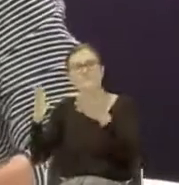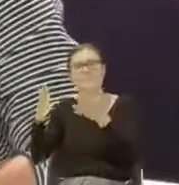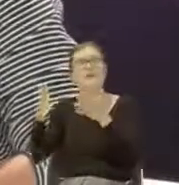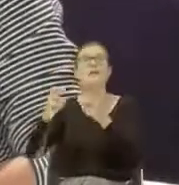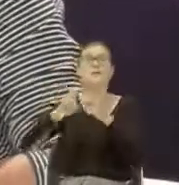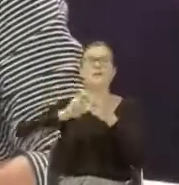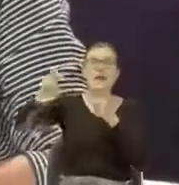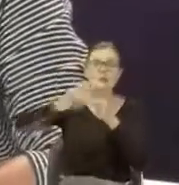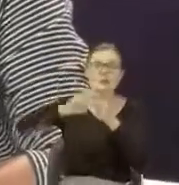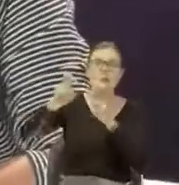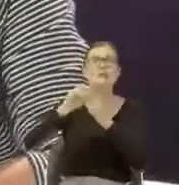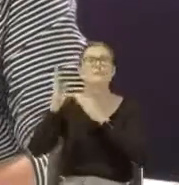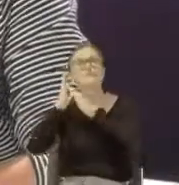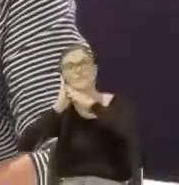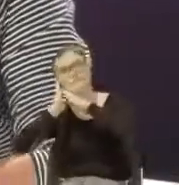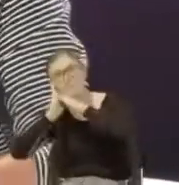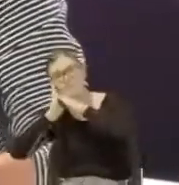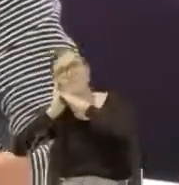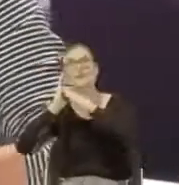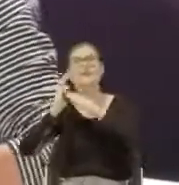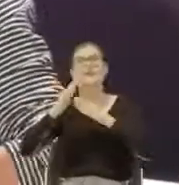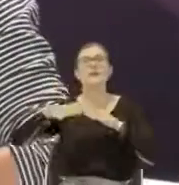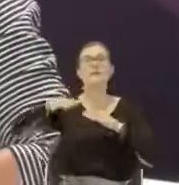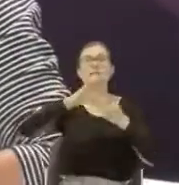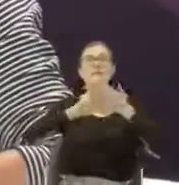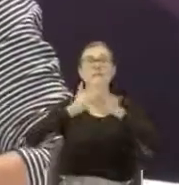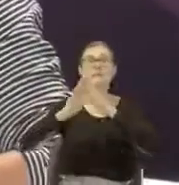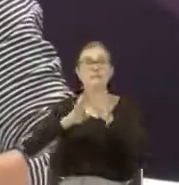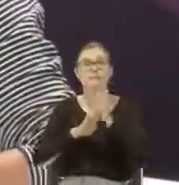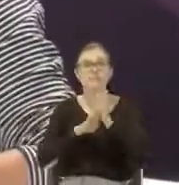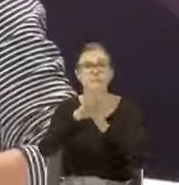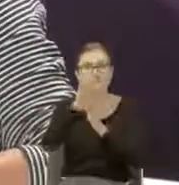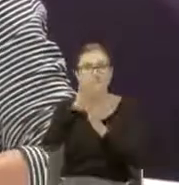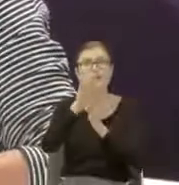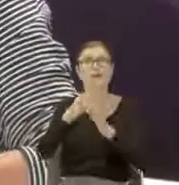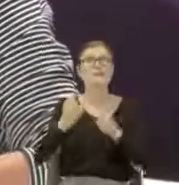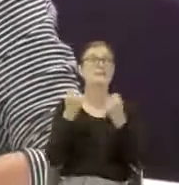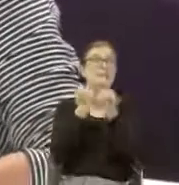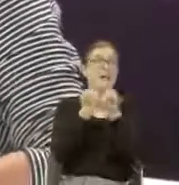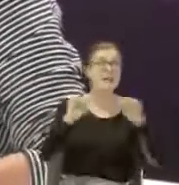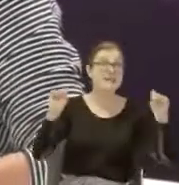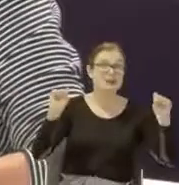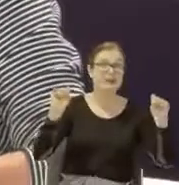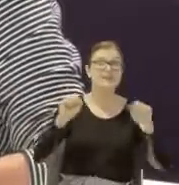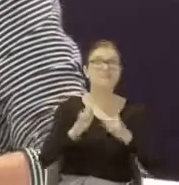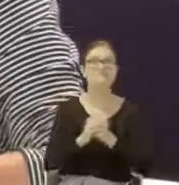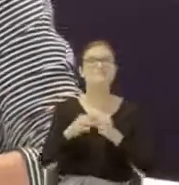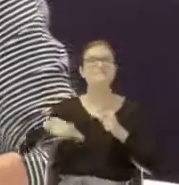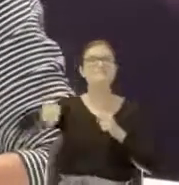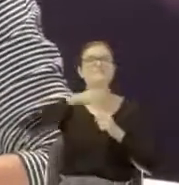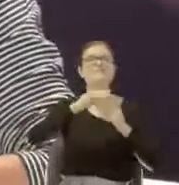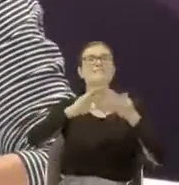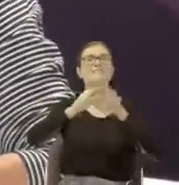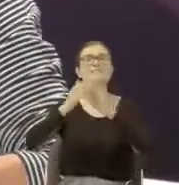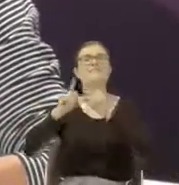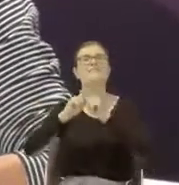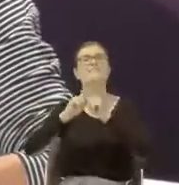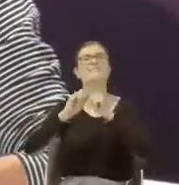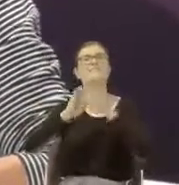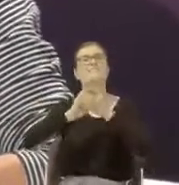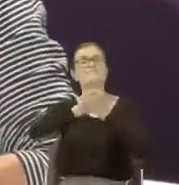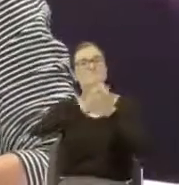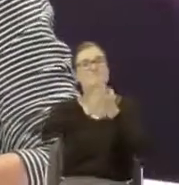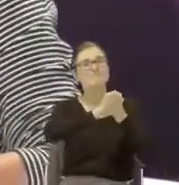healthy cities, age-friendly cities, and anything that will support these global agendas. Third thing, the